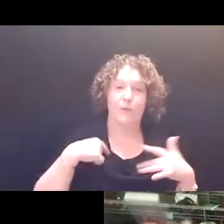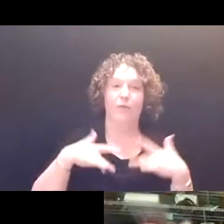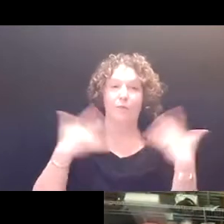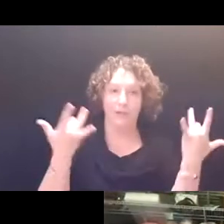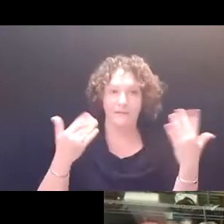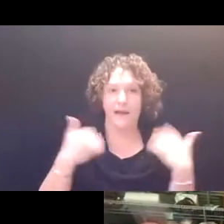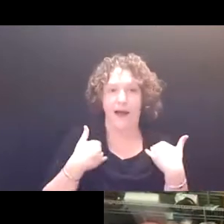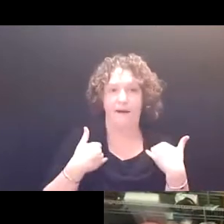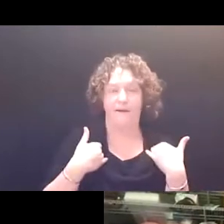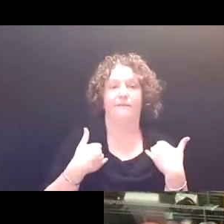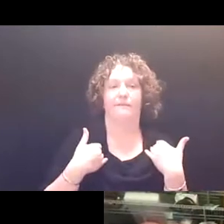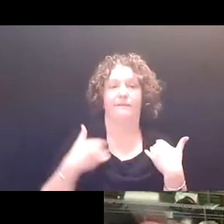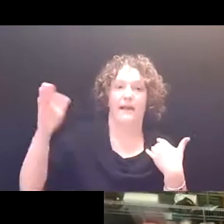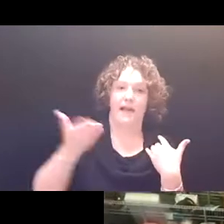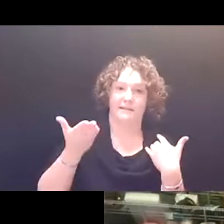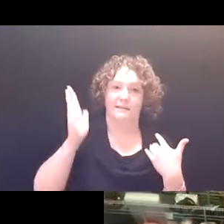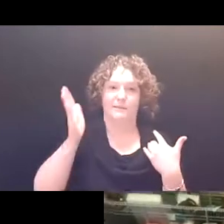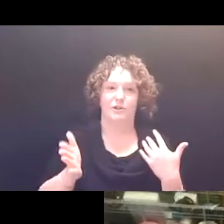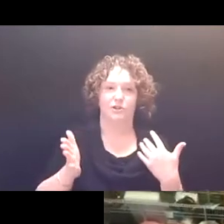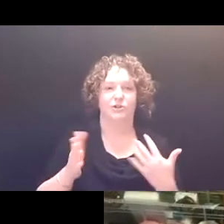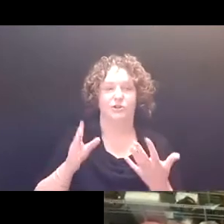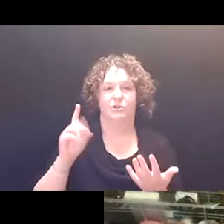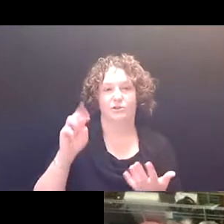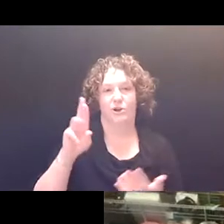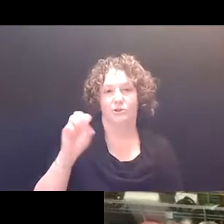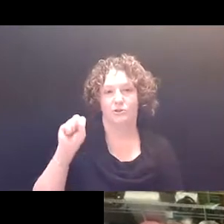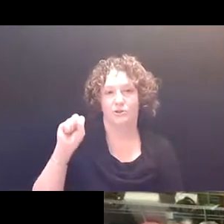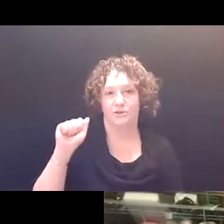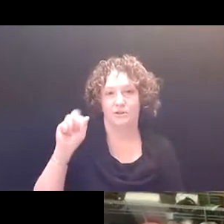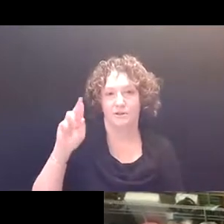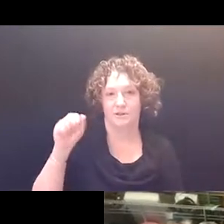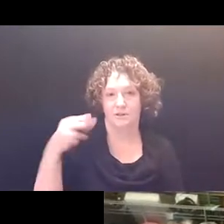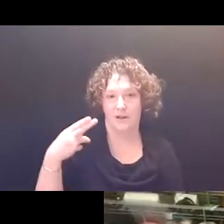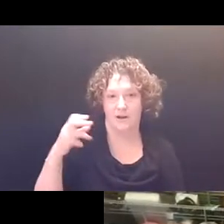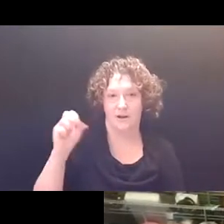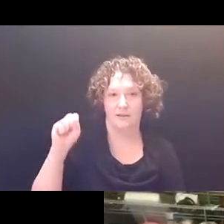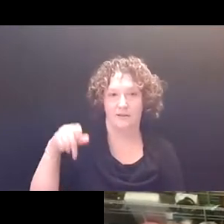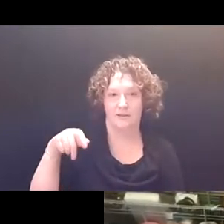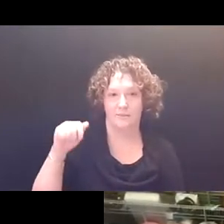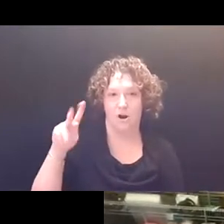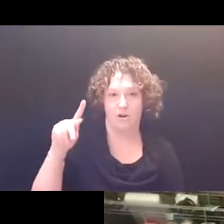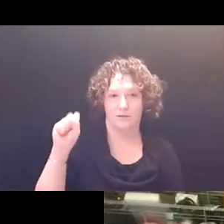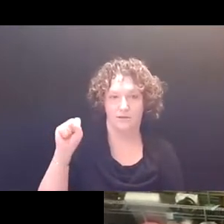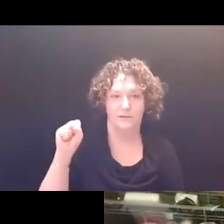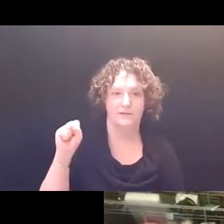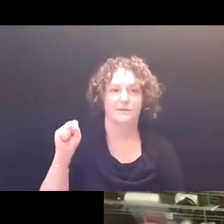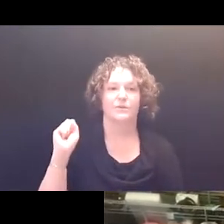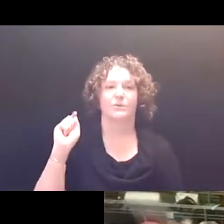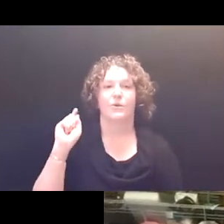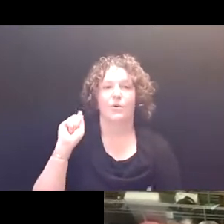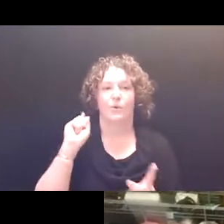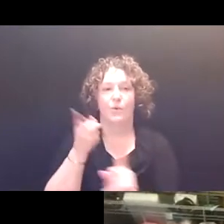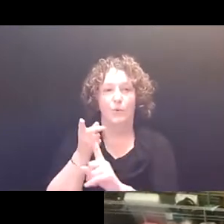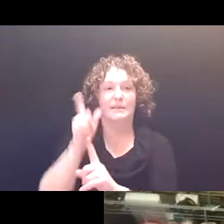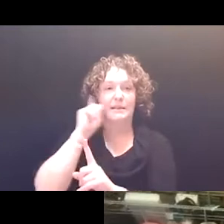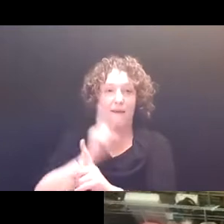ASL. But today we're thrilled to have a guest speaker, Dr. Sarah Sparks,